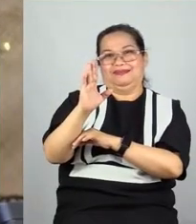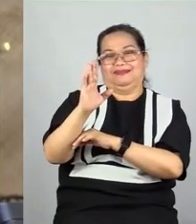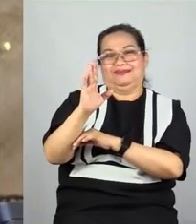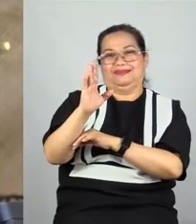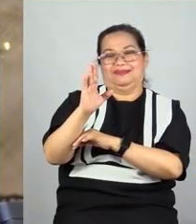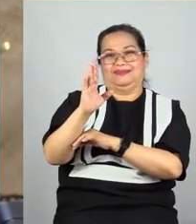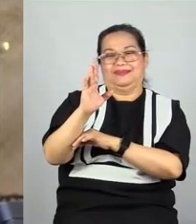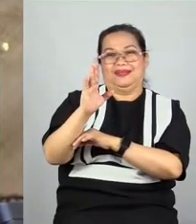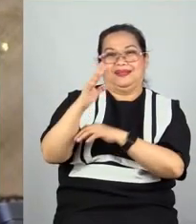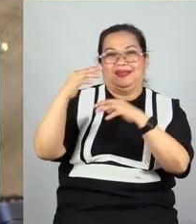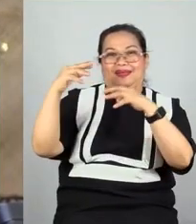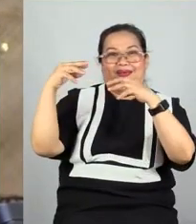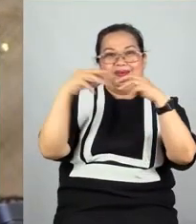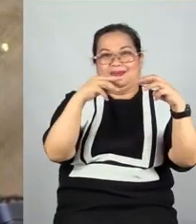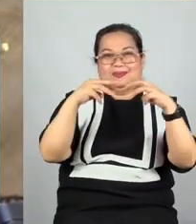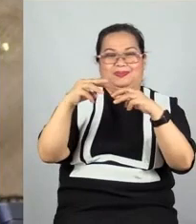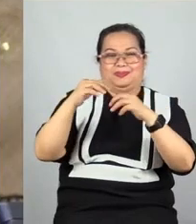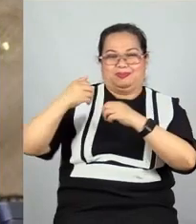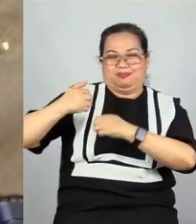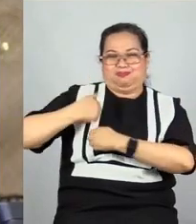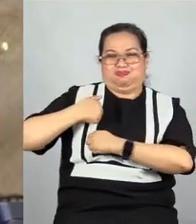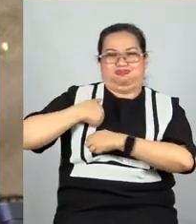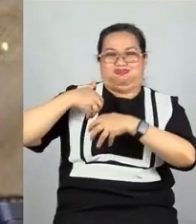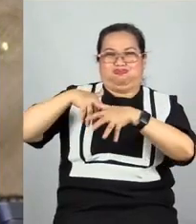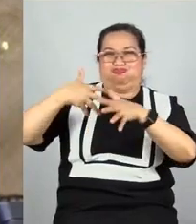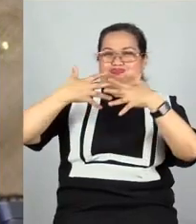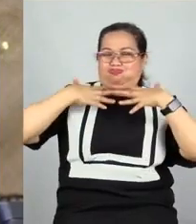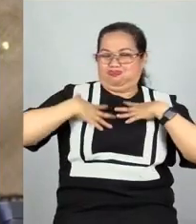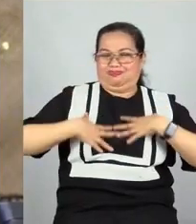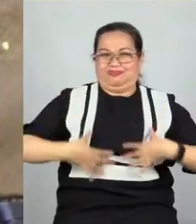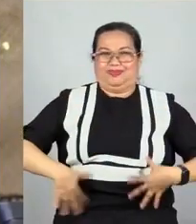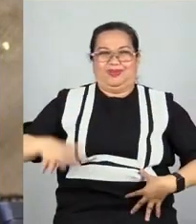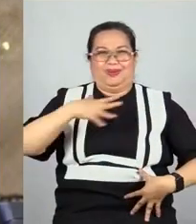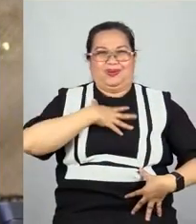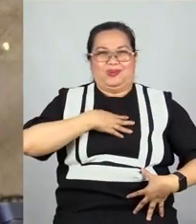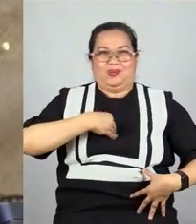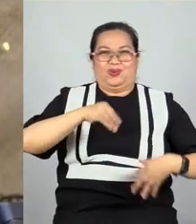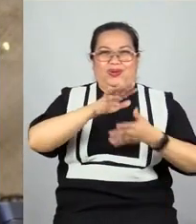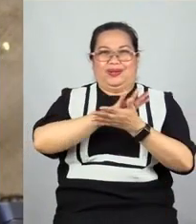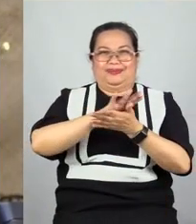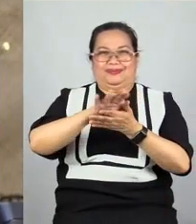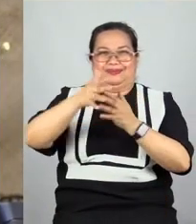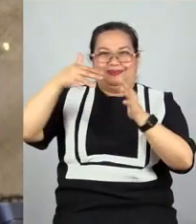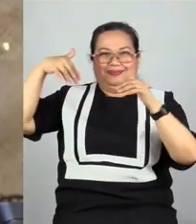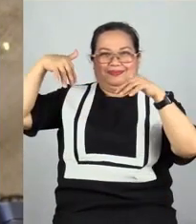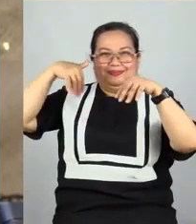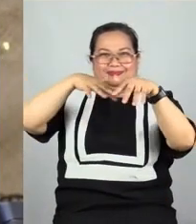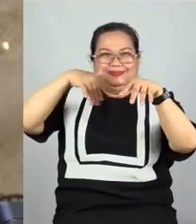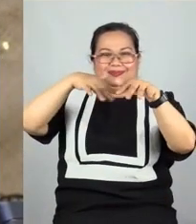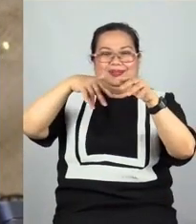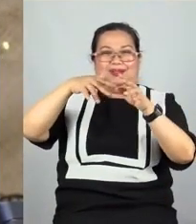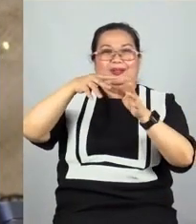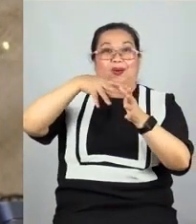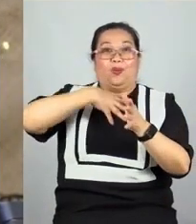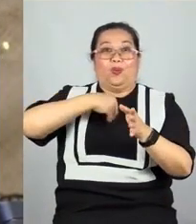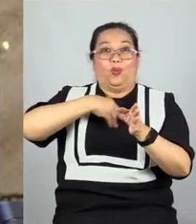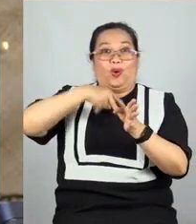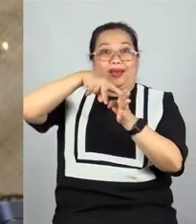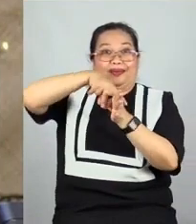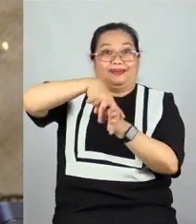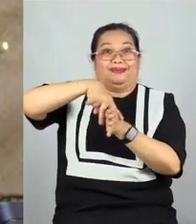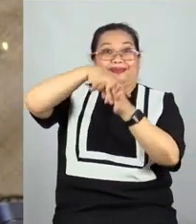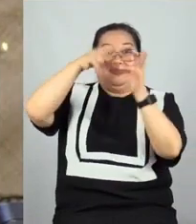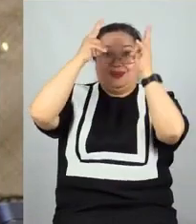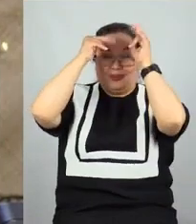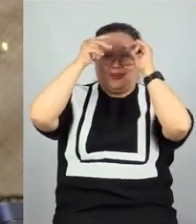And the armies of heaven, arrayed in fine linen, white and pure, were following him on white horses. Alam niyo mga kapatid,